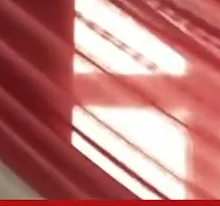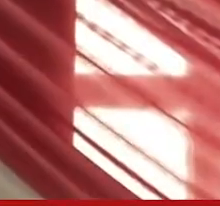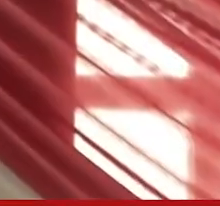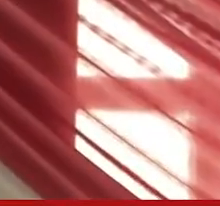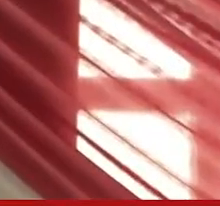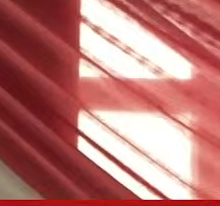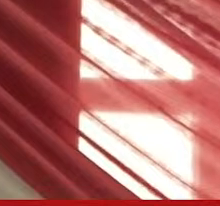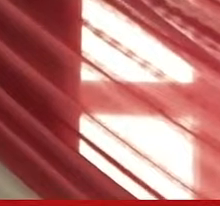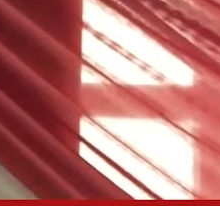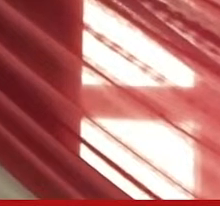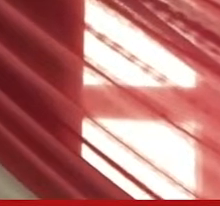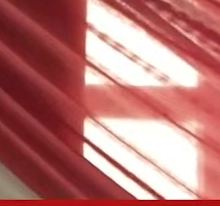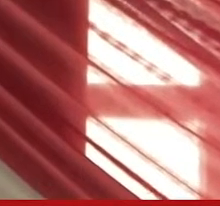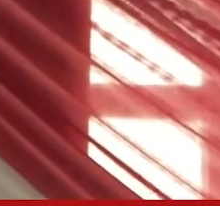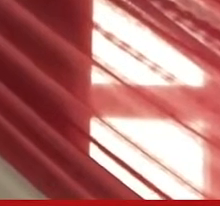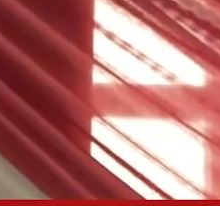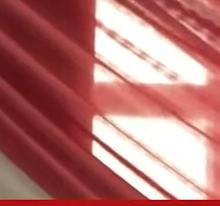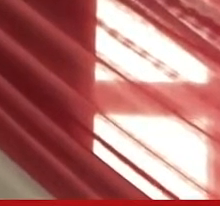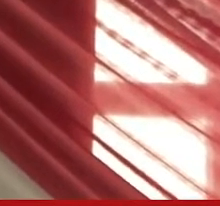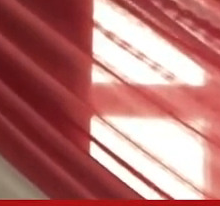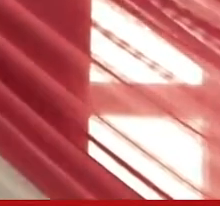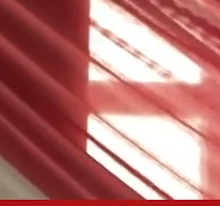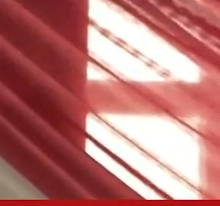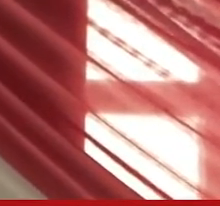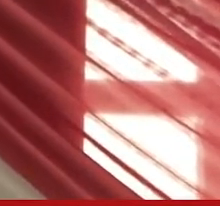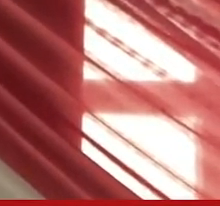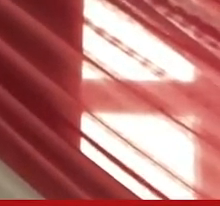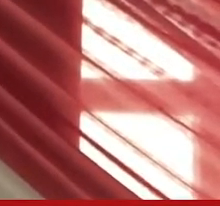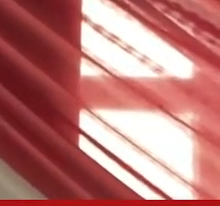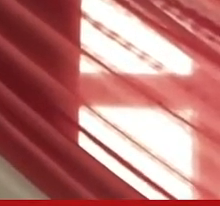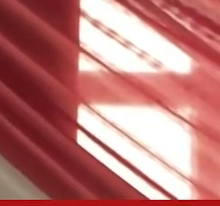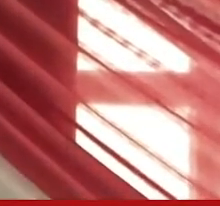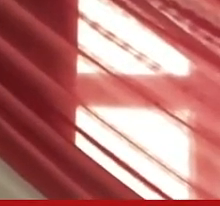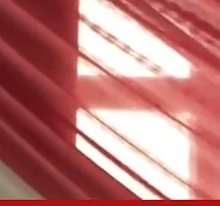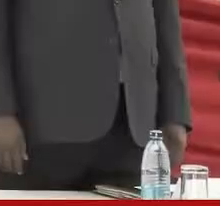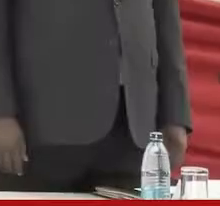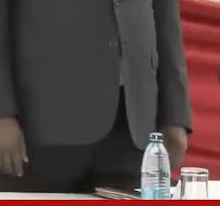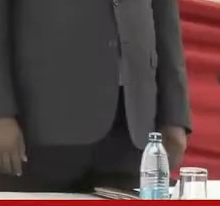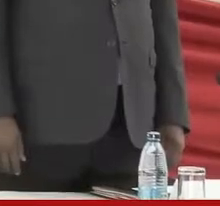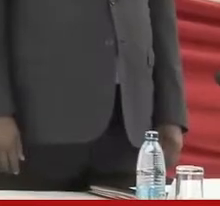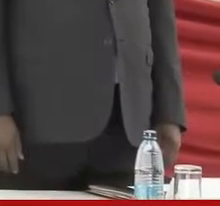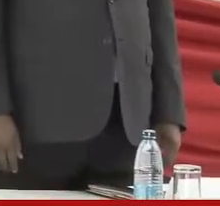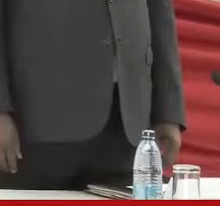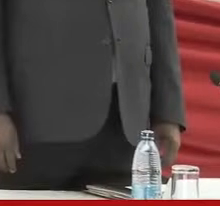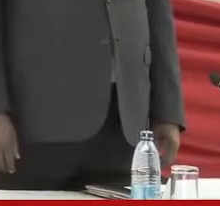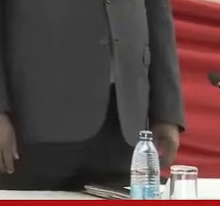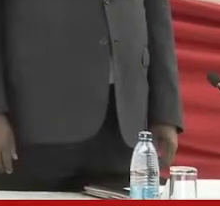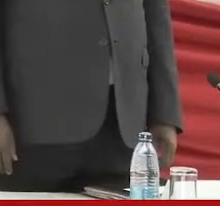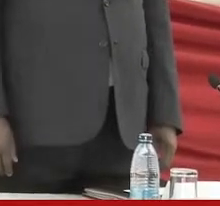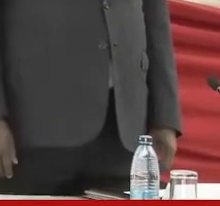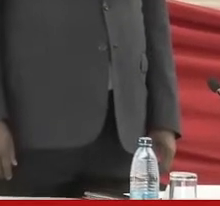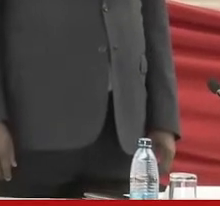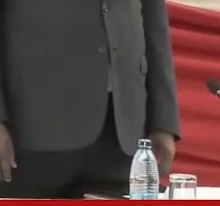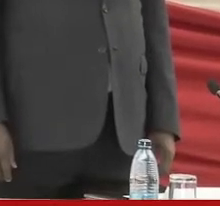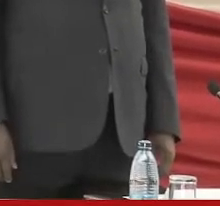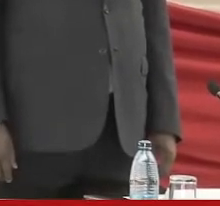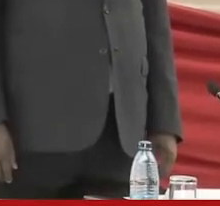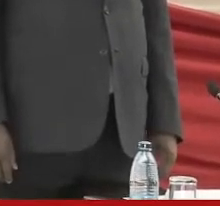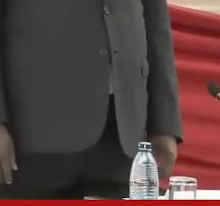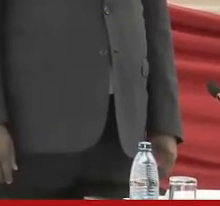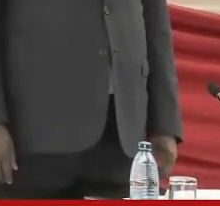Listen to the voices of the people. Mudavadi urged leaders to adopt people-based approach while